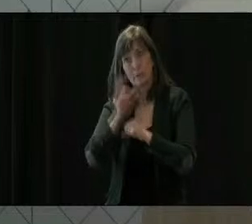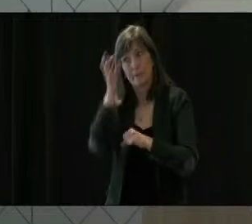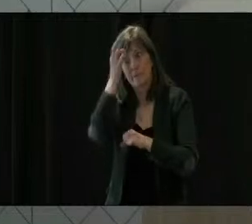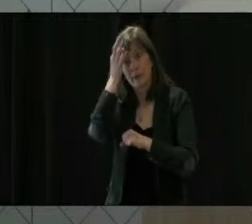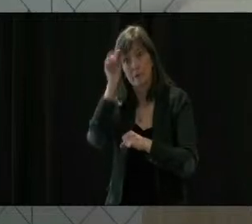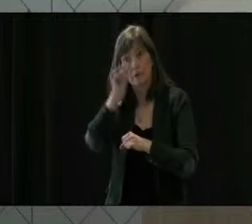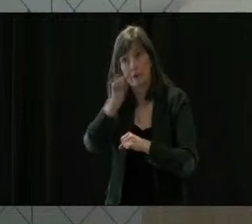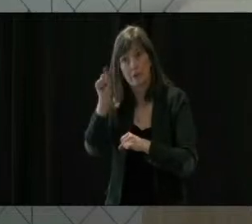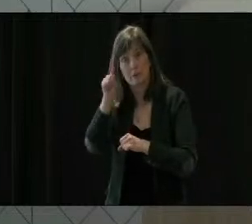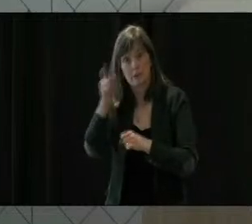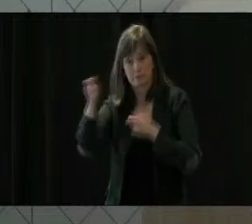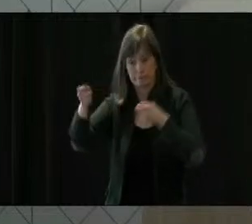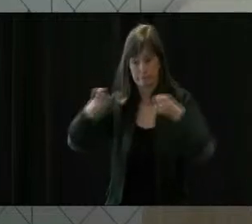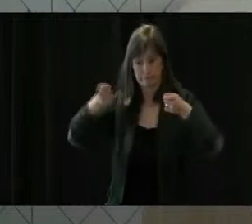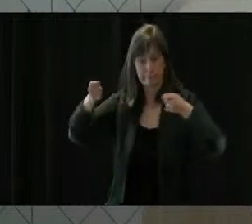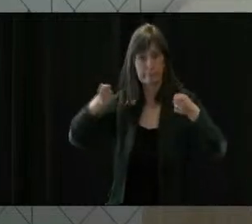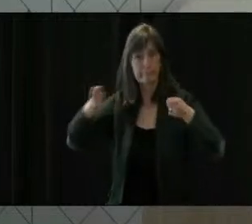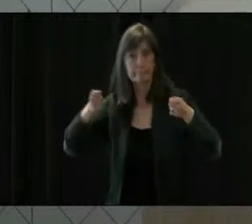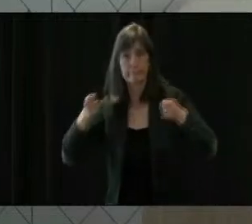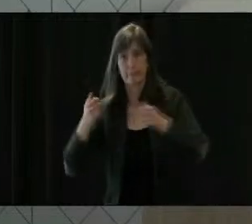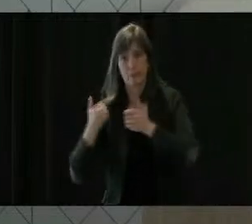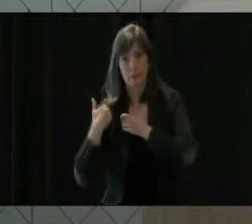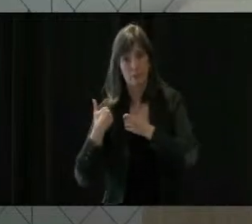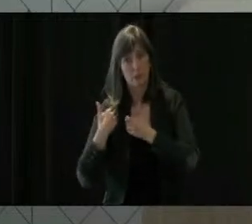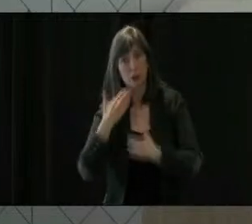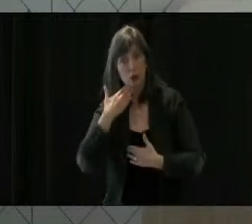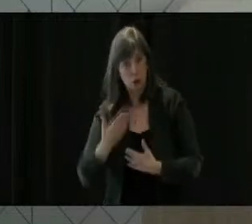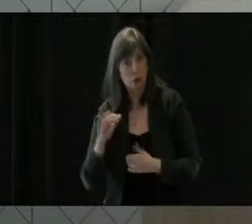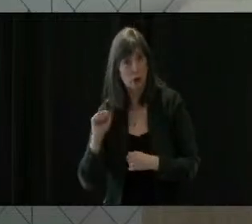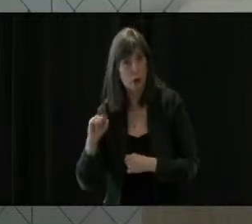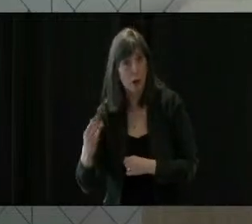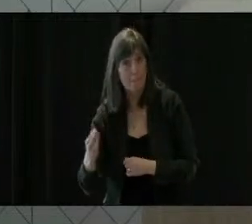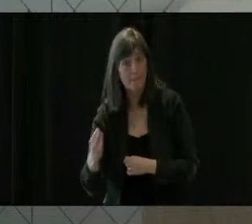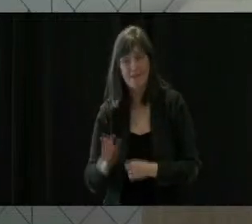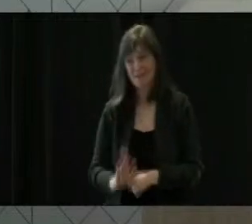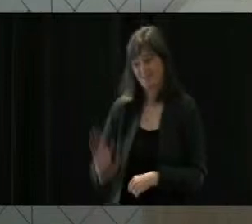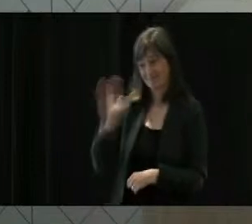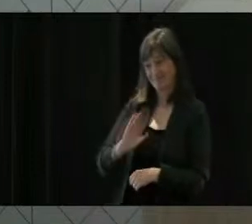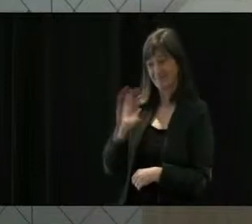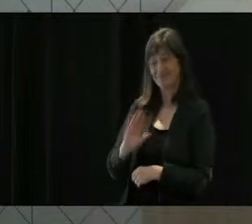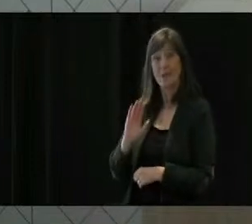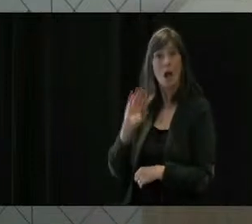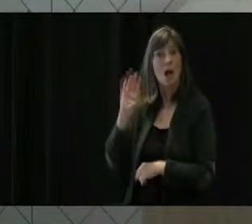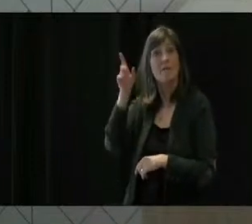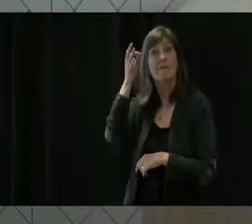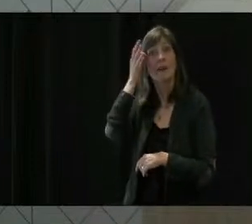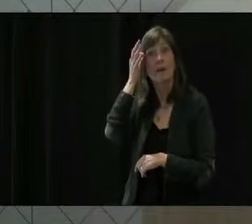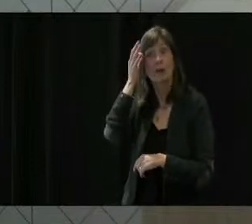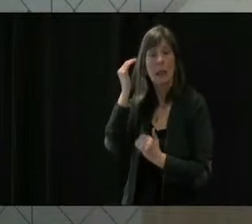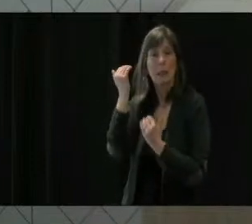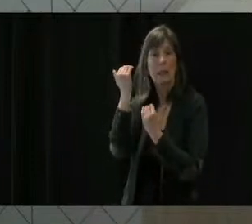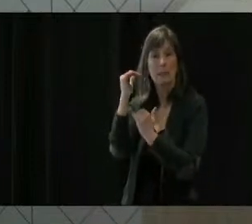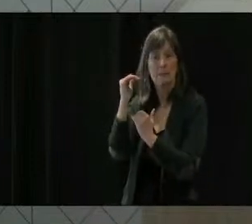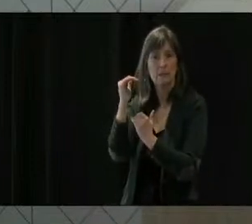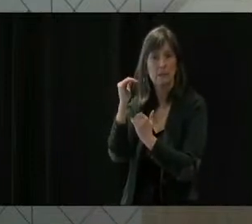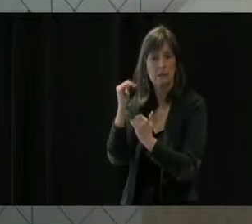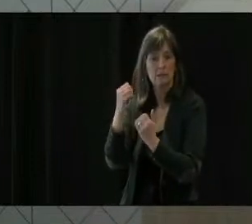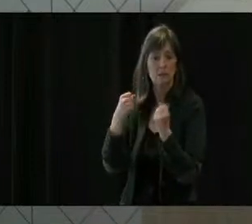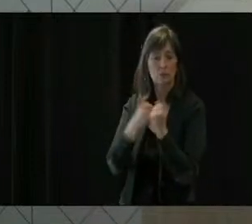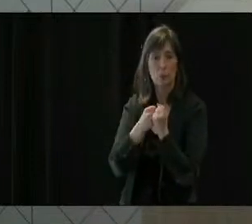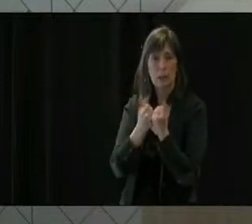its responsibilities and authorities. But in the old days, the federal government would only be able to do so much for the